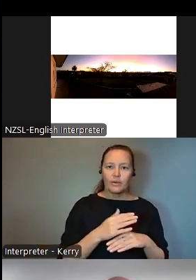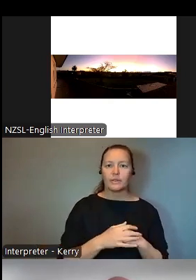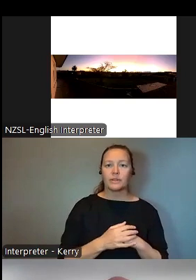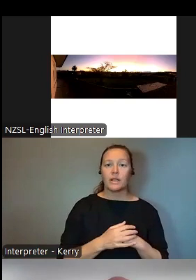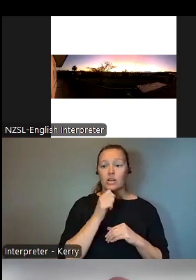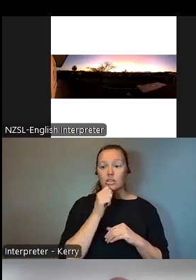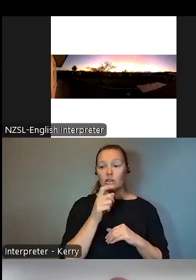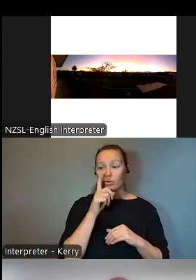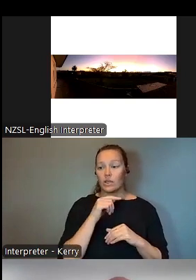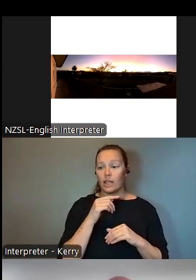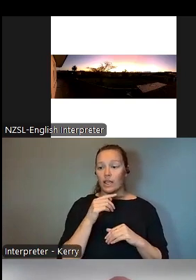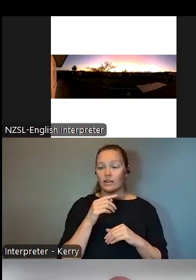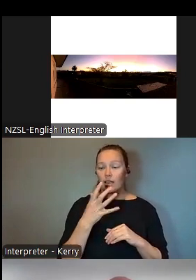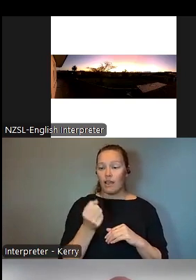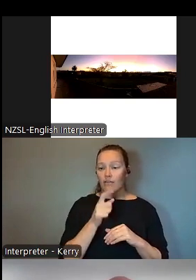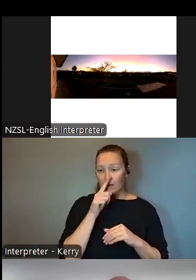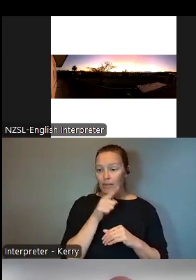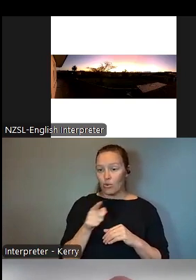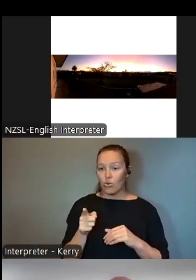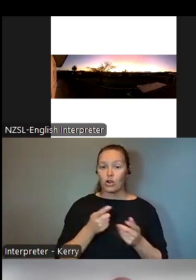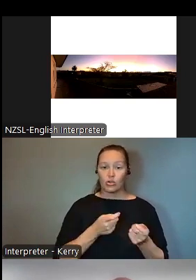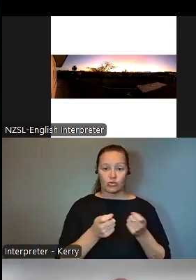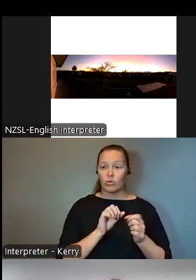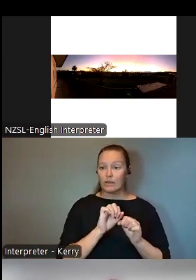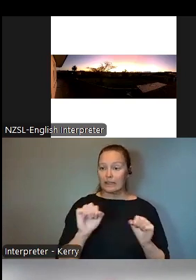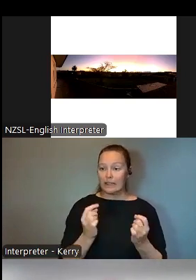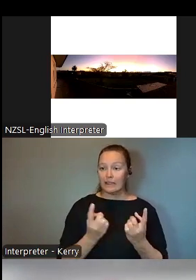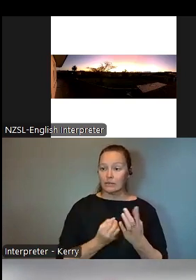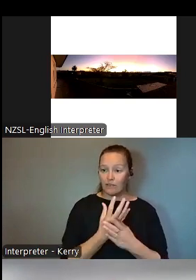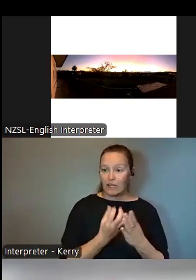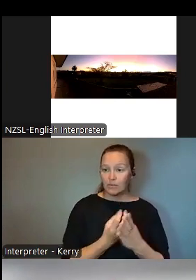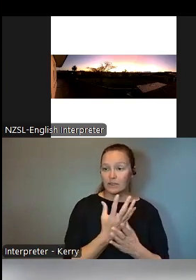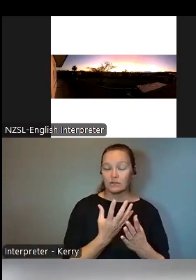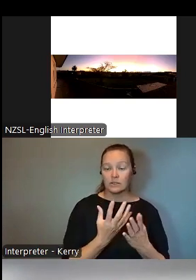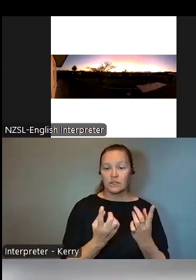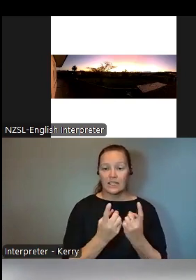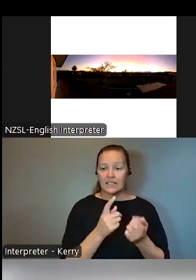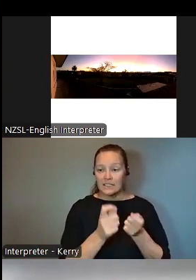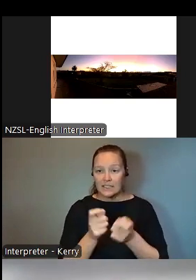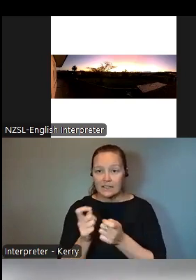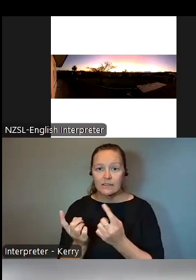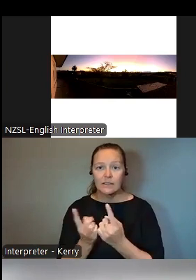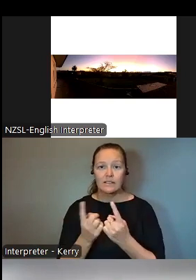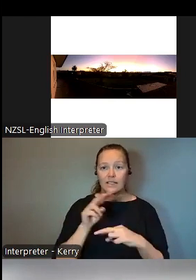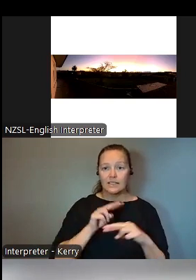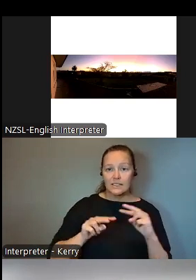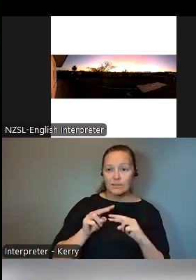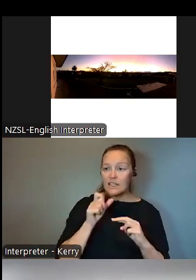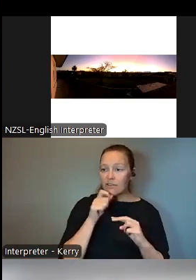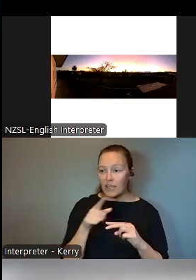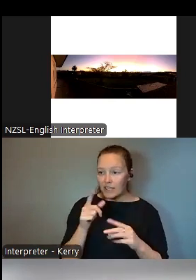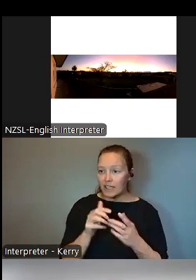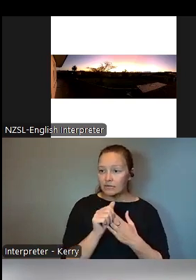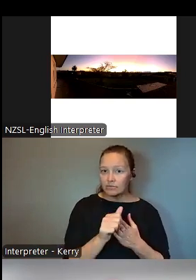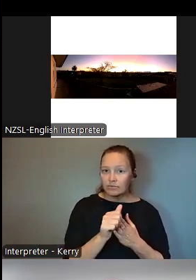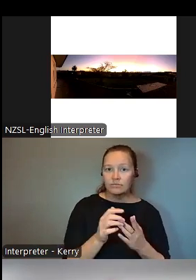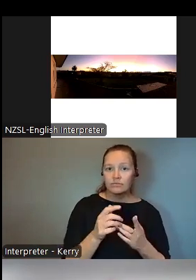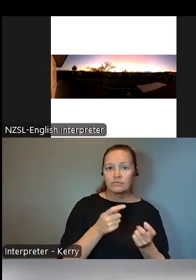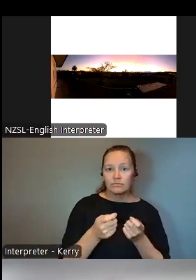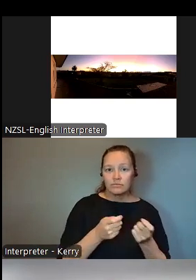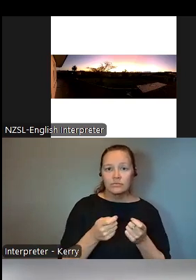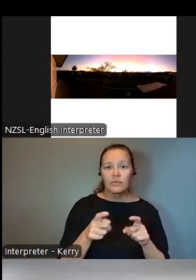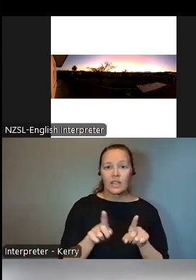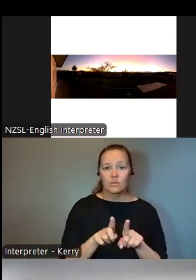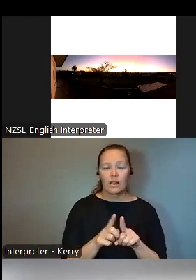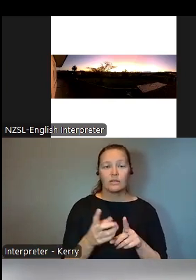can put people in control of what's developed, what's tested, what's assessed, what's trialed, what's prototyped, the